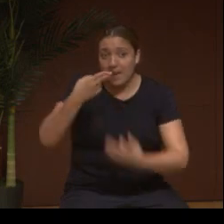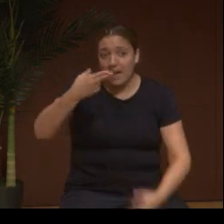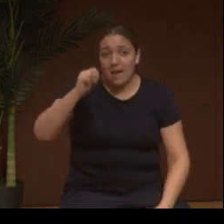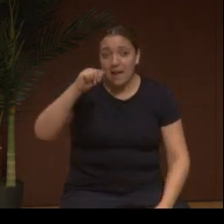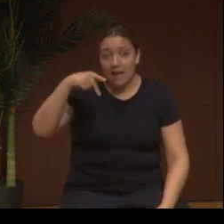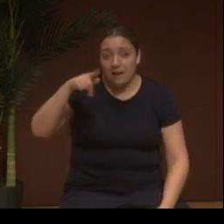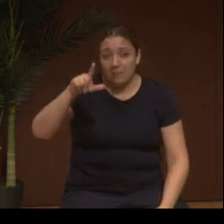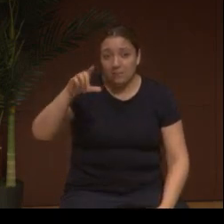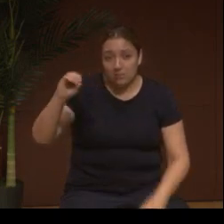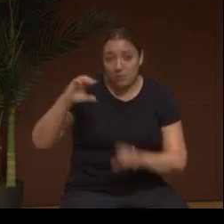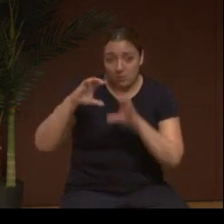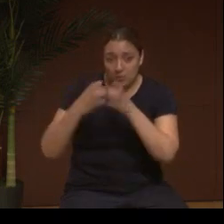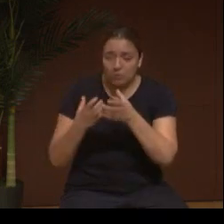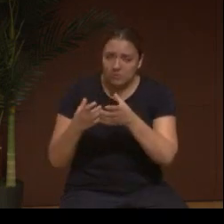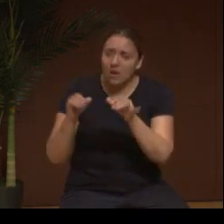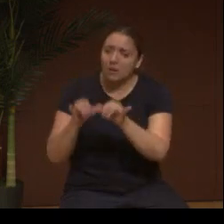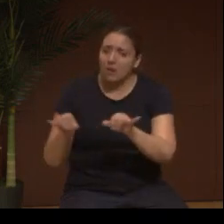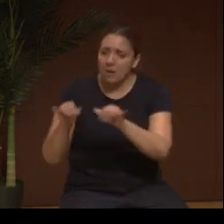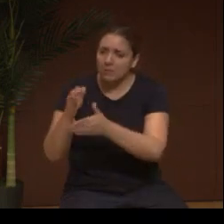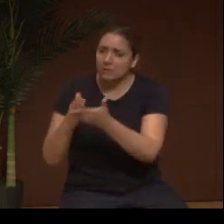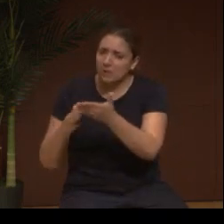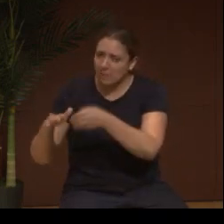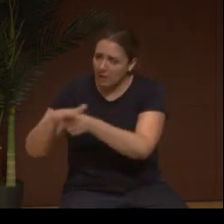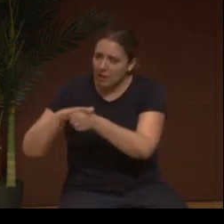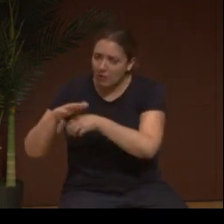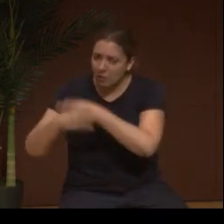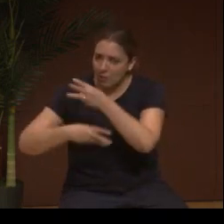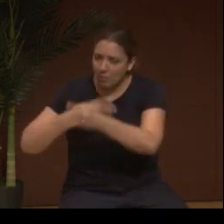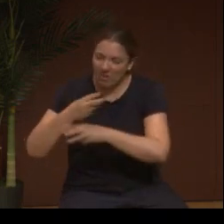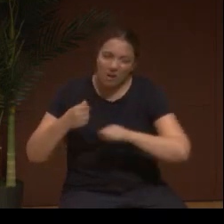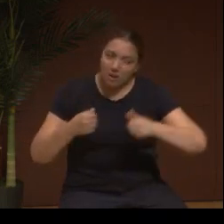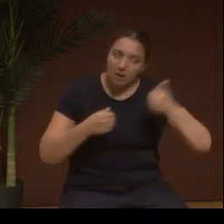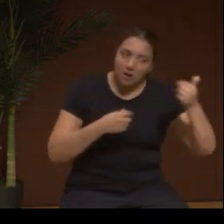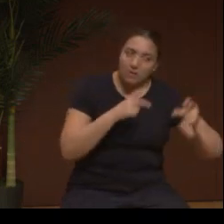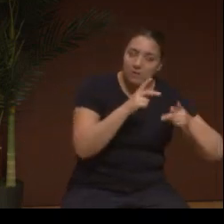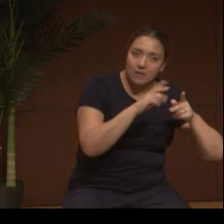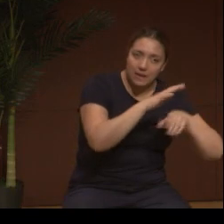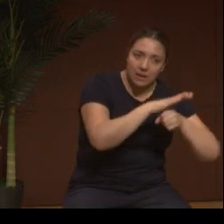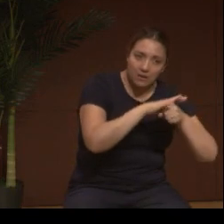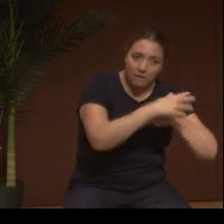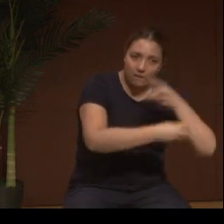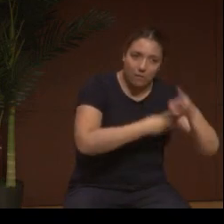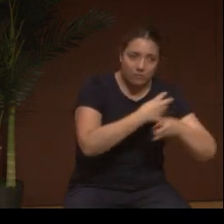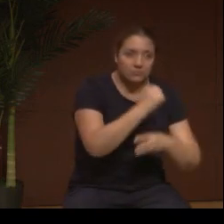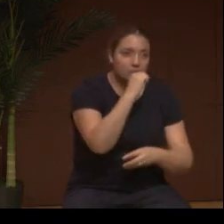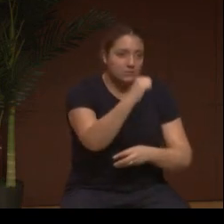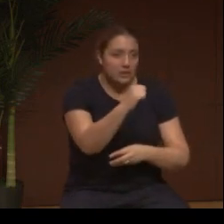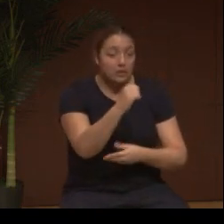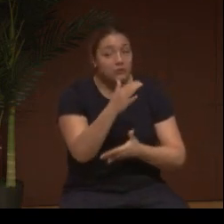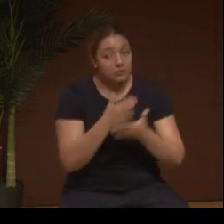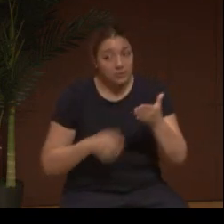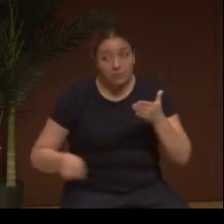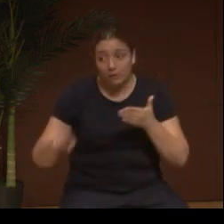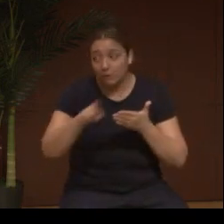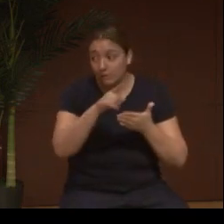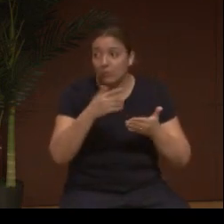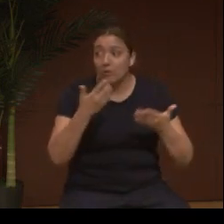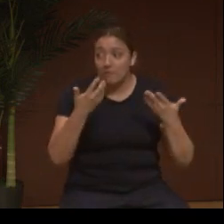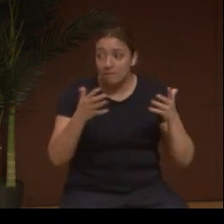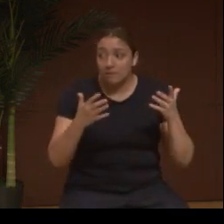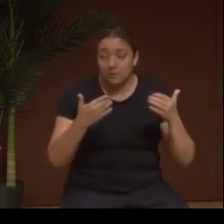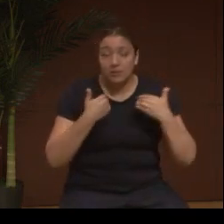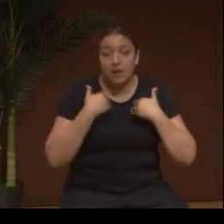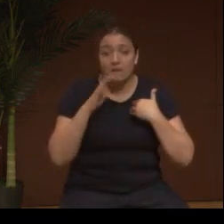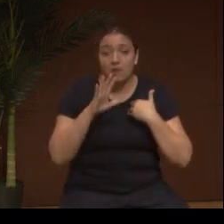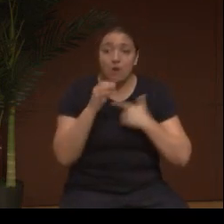common in some parts of the world, not so common in other parts of the world. Okay? So many of you all have or some of you all at least have done some your